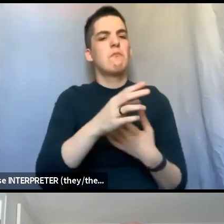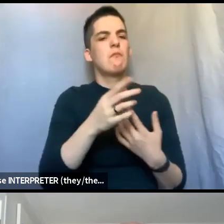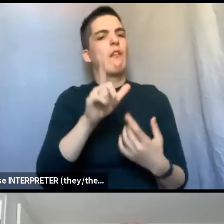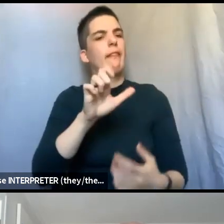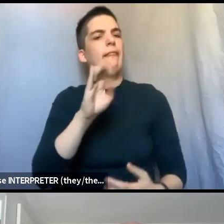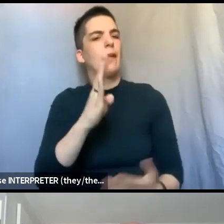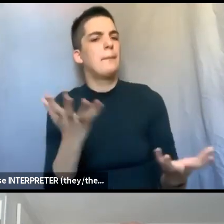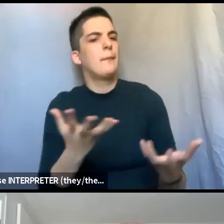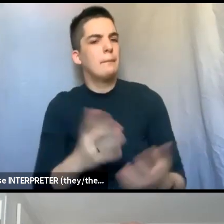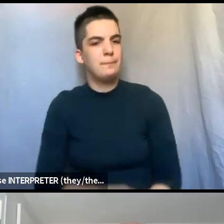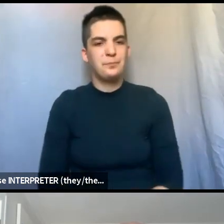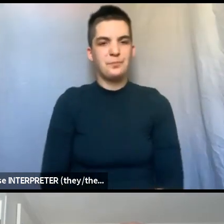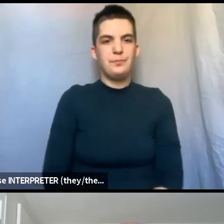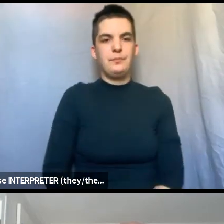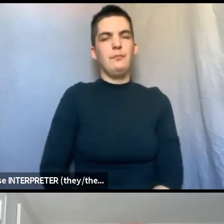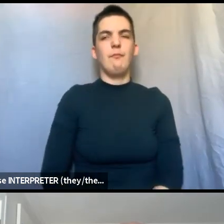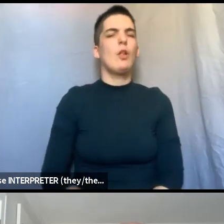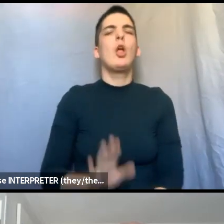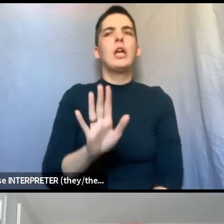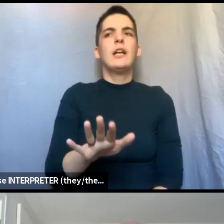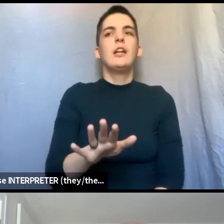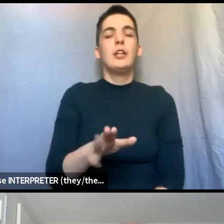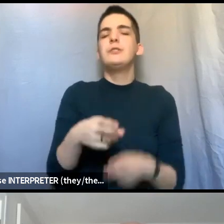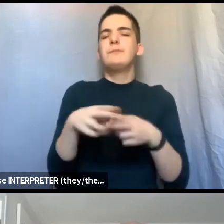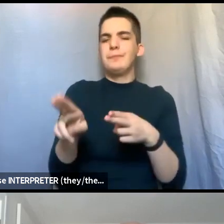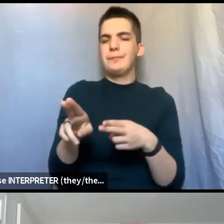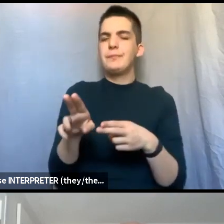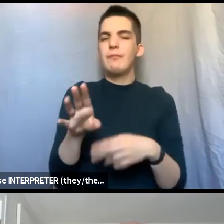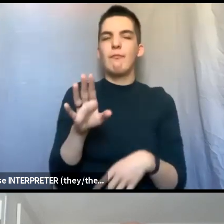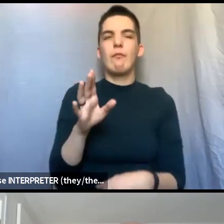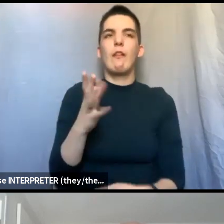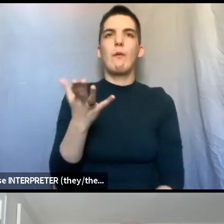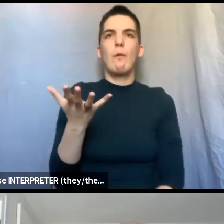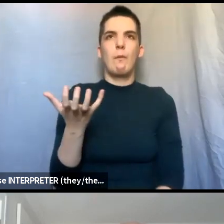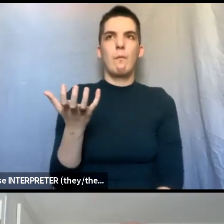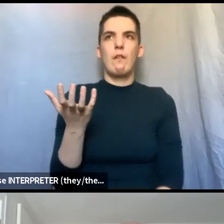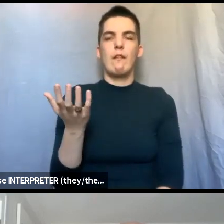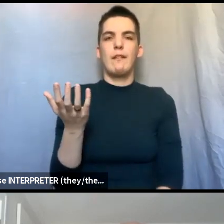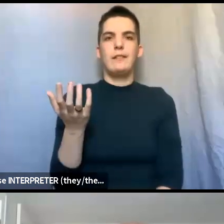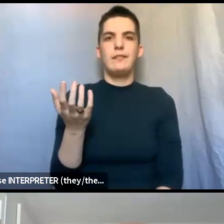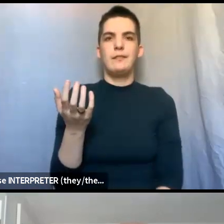just quickly, the